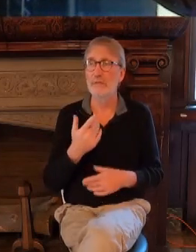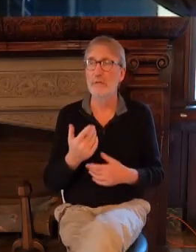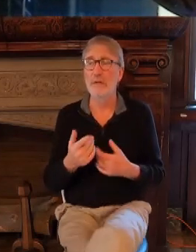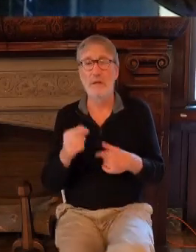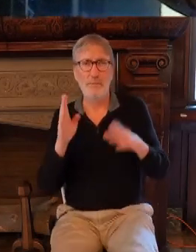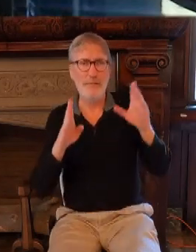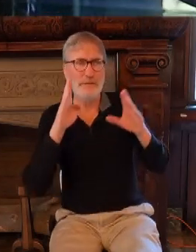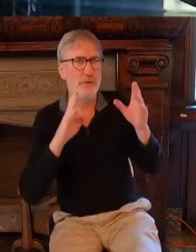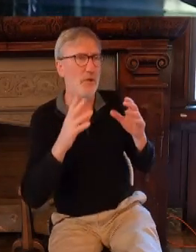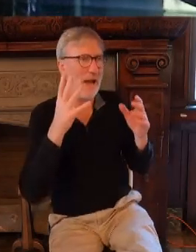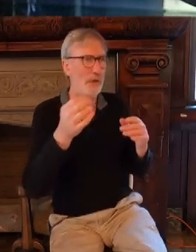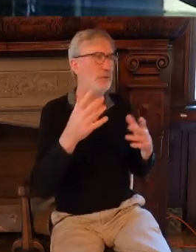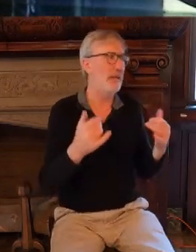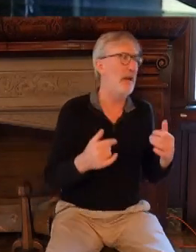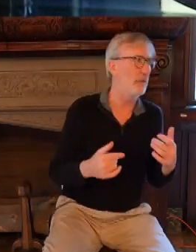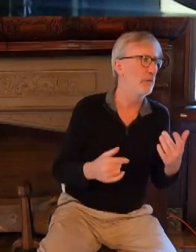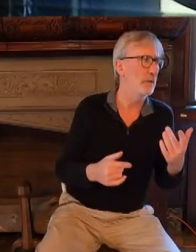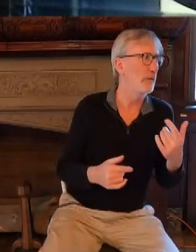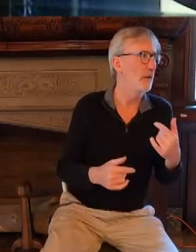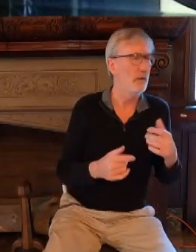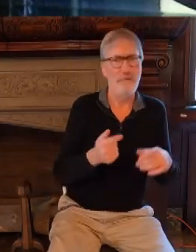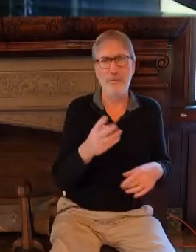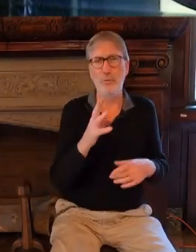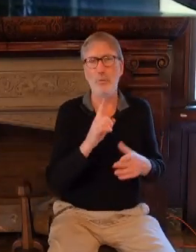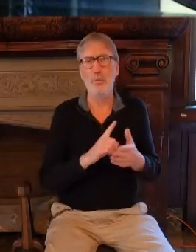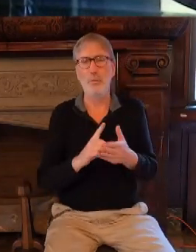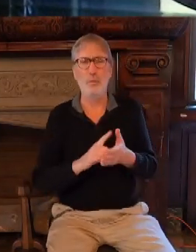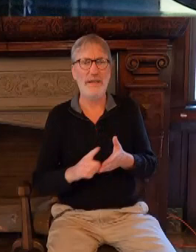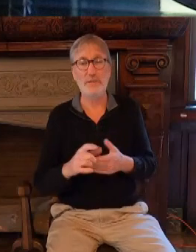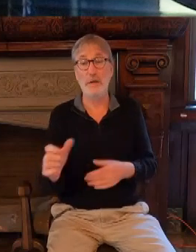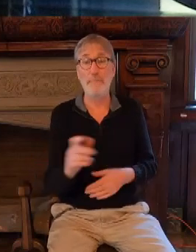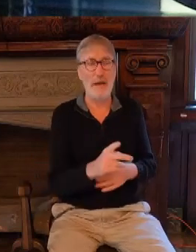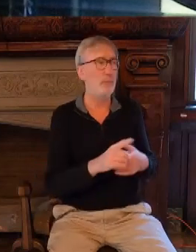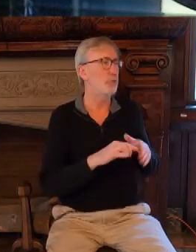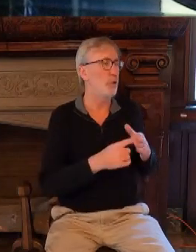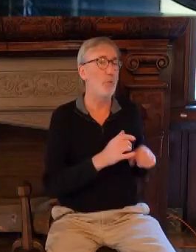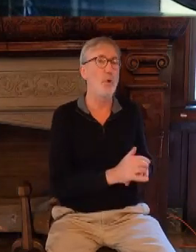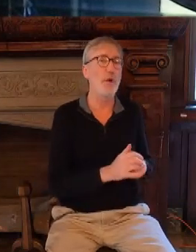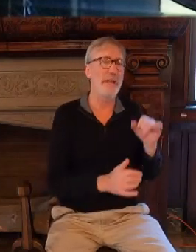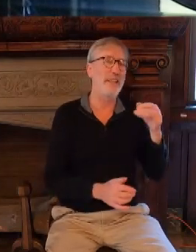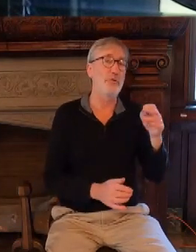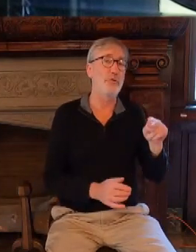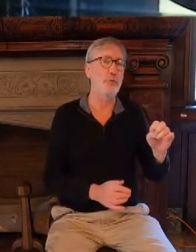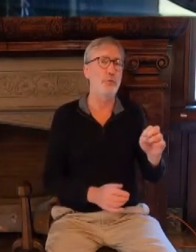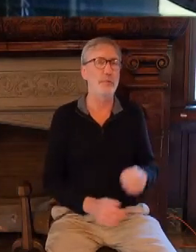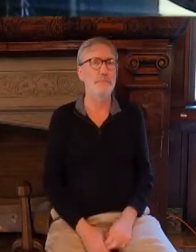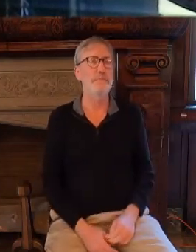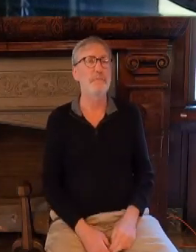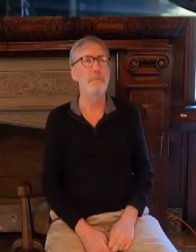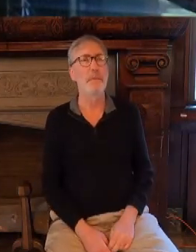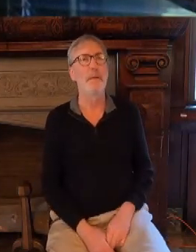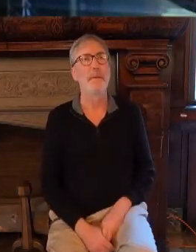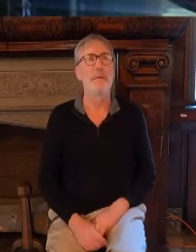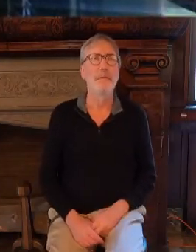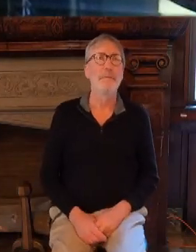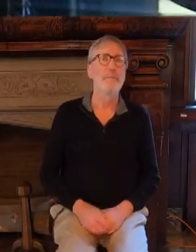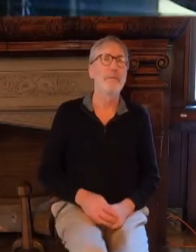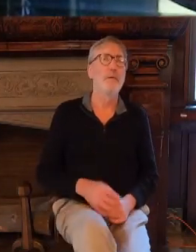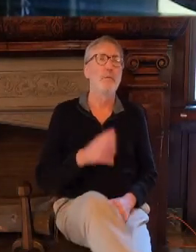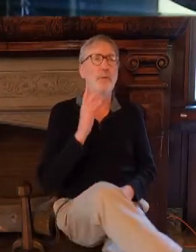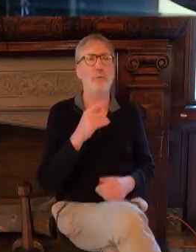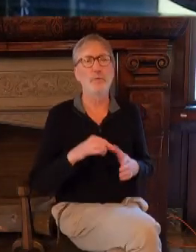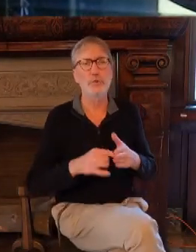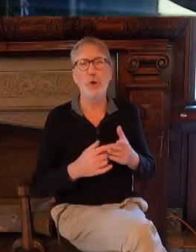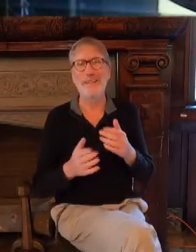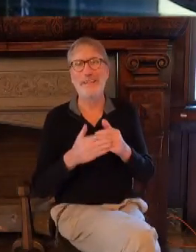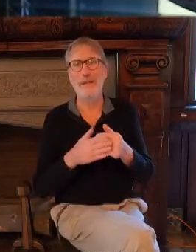we have the bids out right now. So the bids are due in a couple weeks, and we're going to break ground in early June, pretty soon. We're going to start in the section